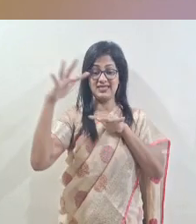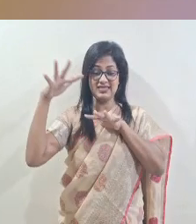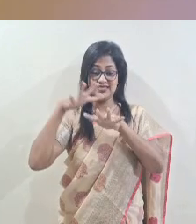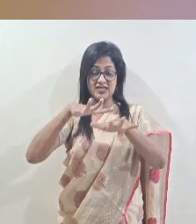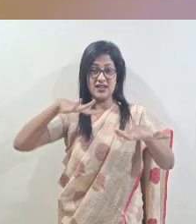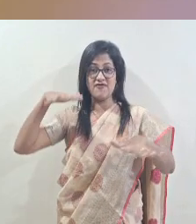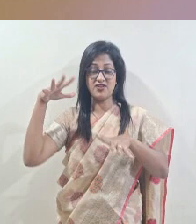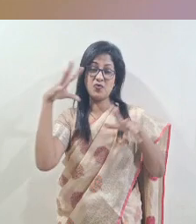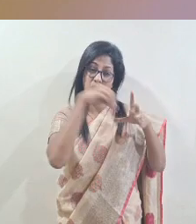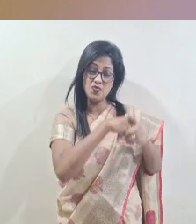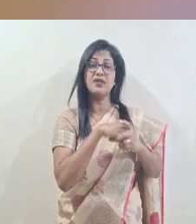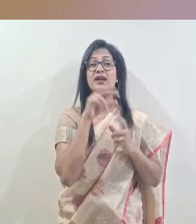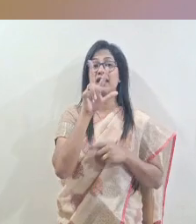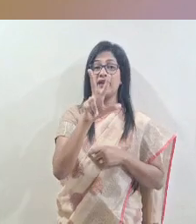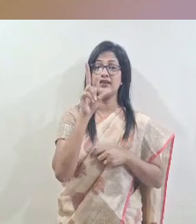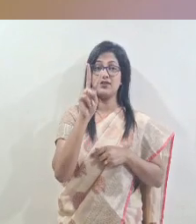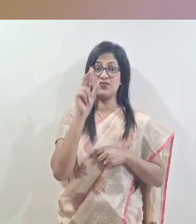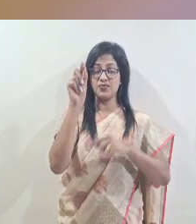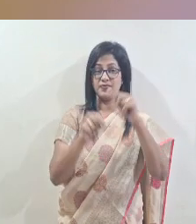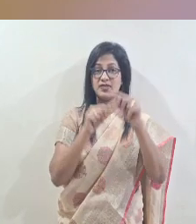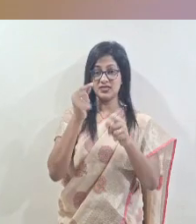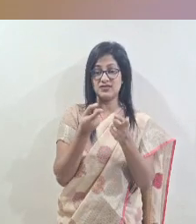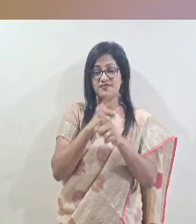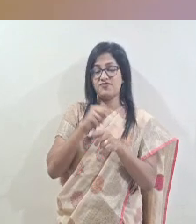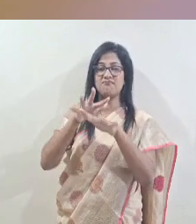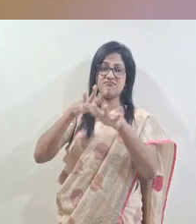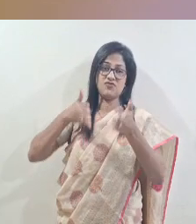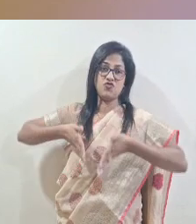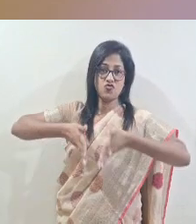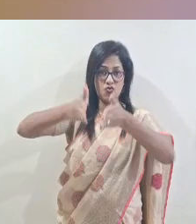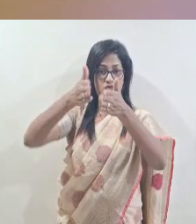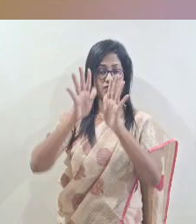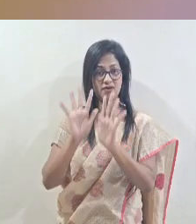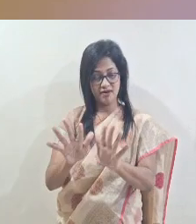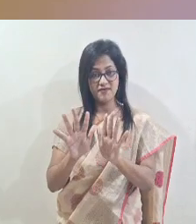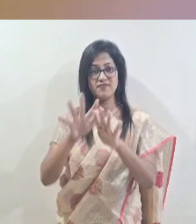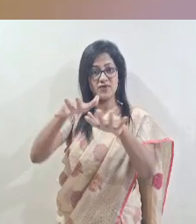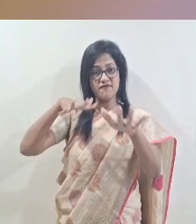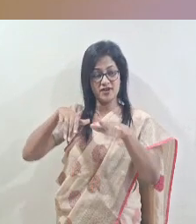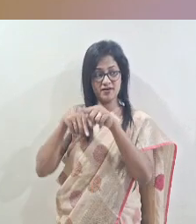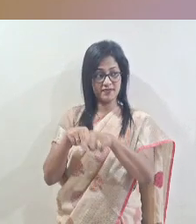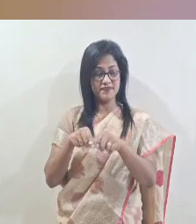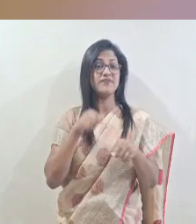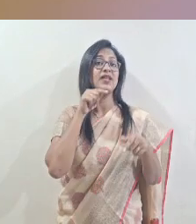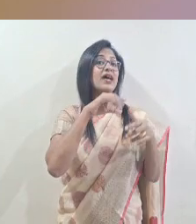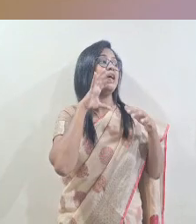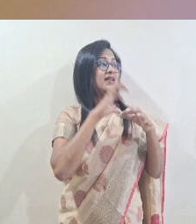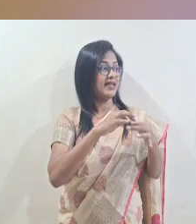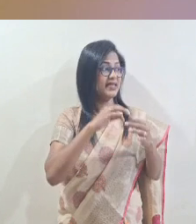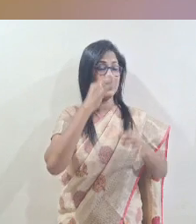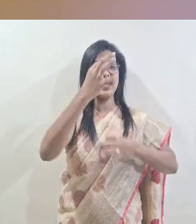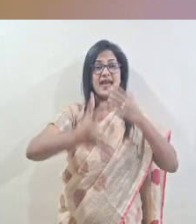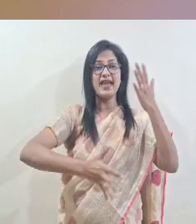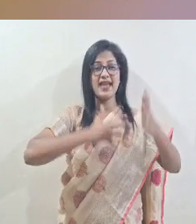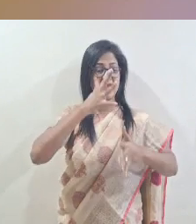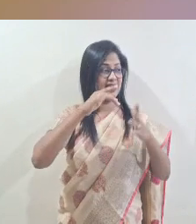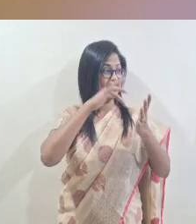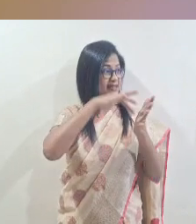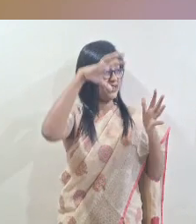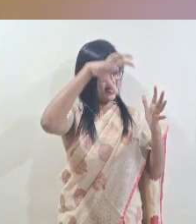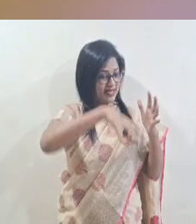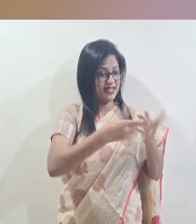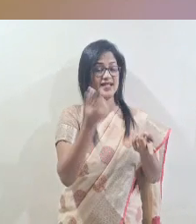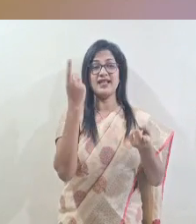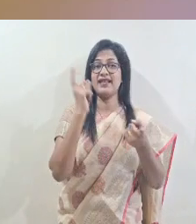port, 82% is traveled by road, and due to that, heat island effect is being